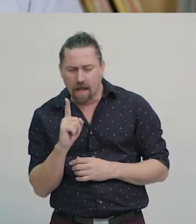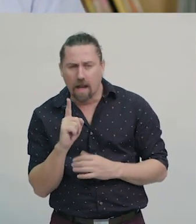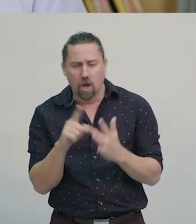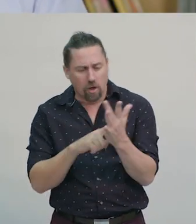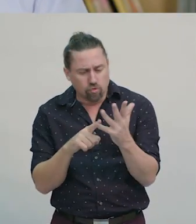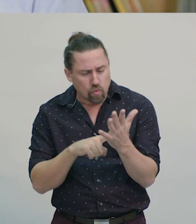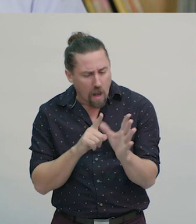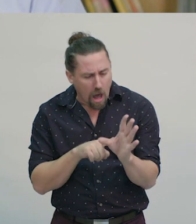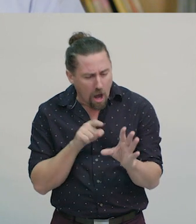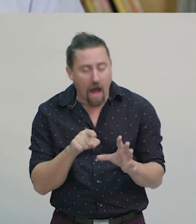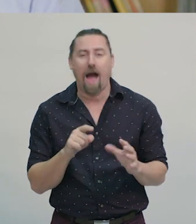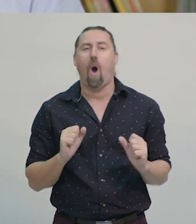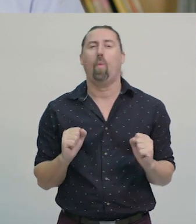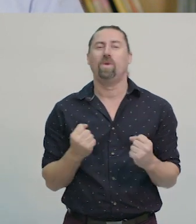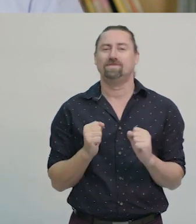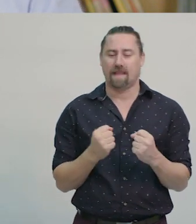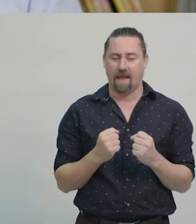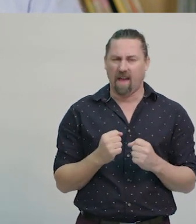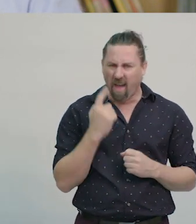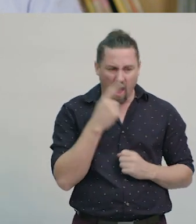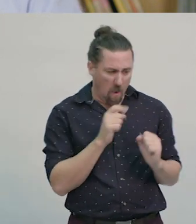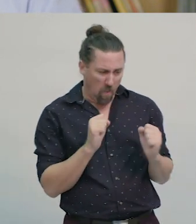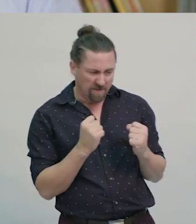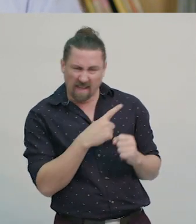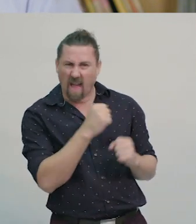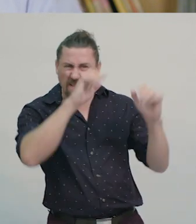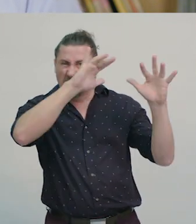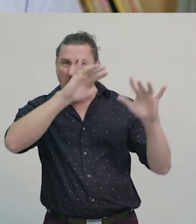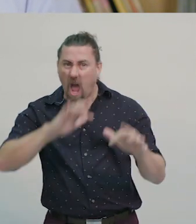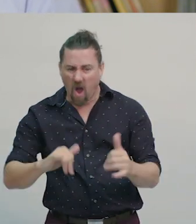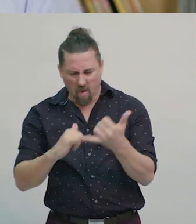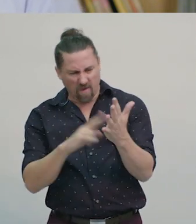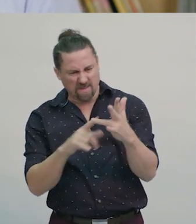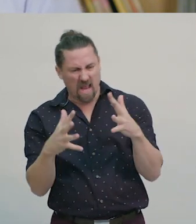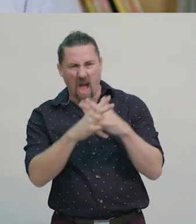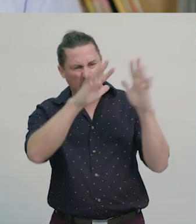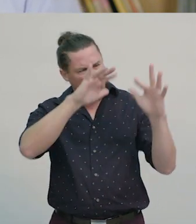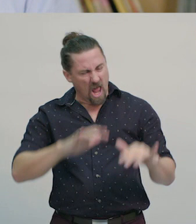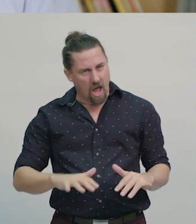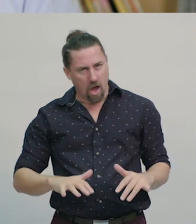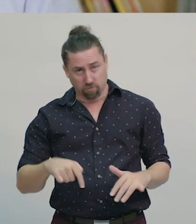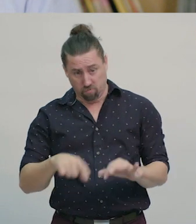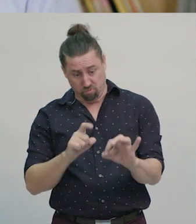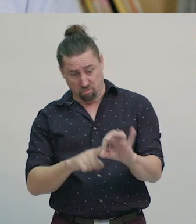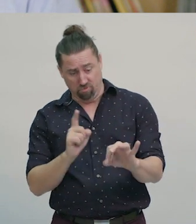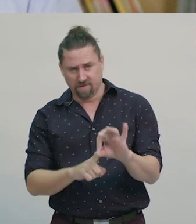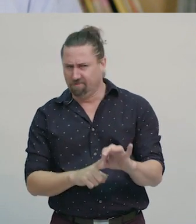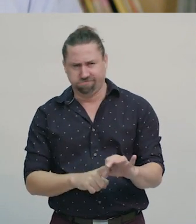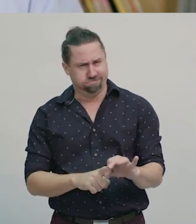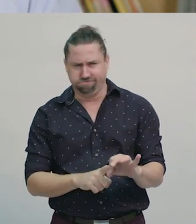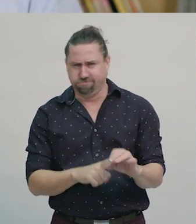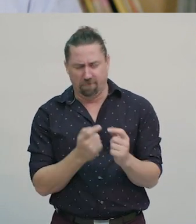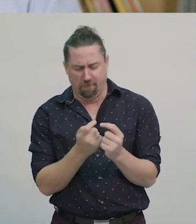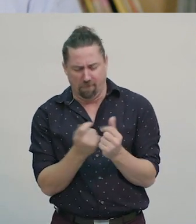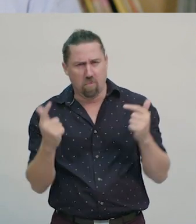it's winter. Did you see snow in that picture of the winter season? It's really rare that it snows in Queensland, but it